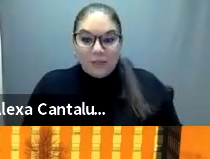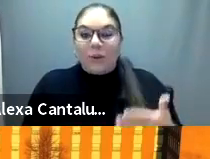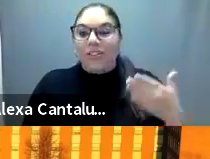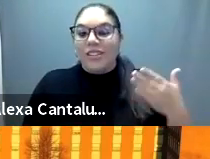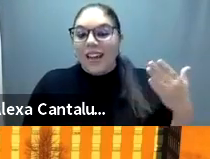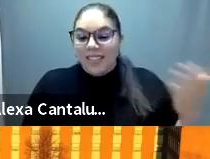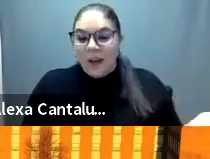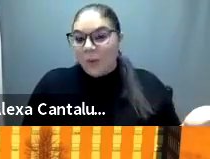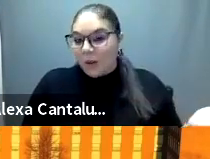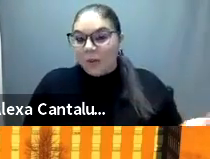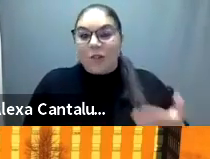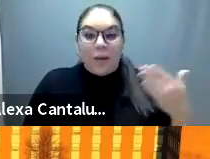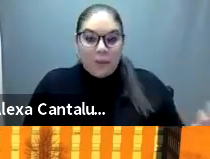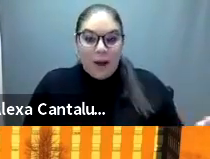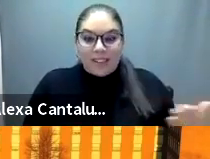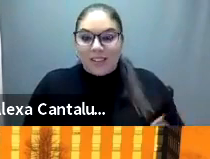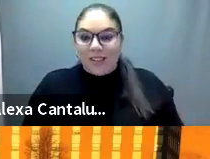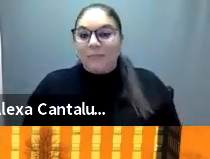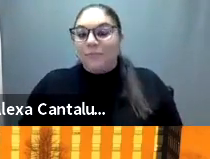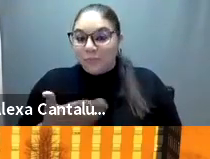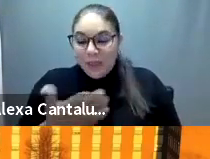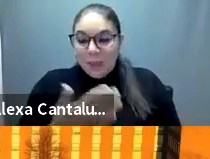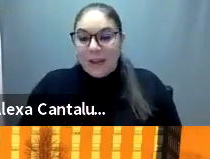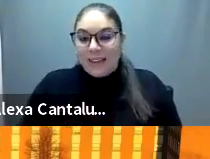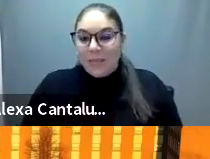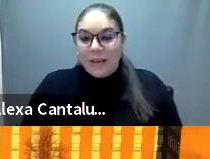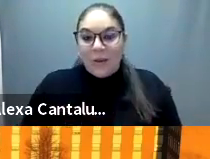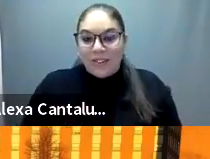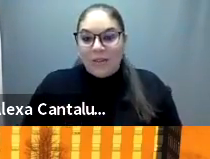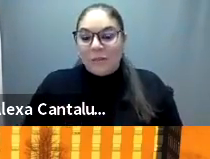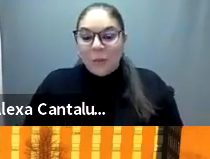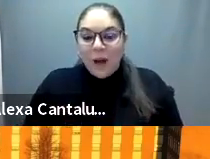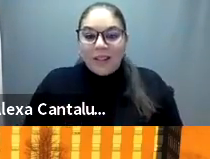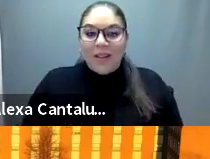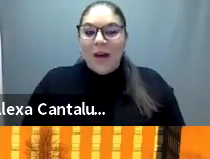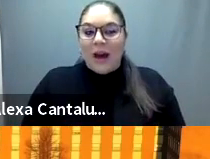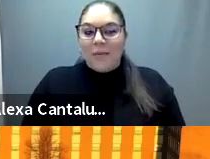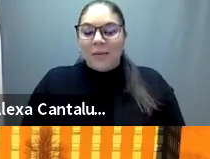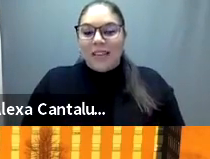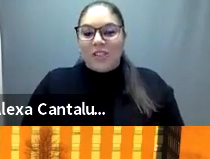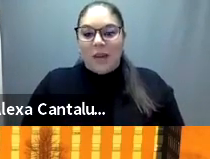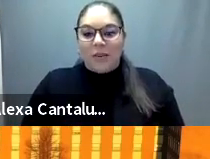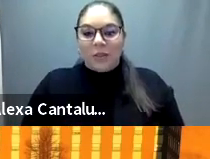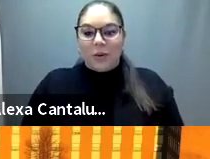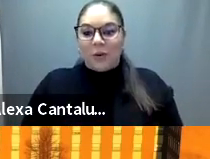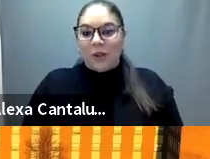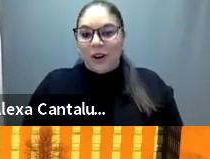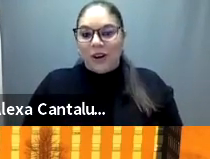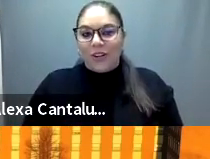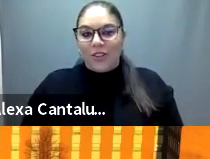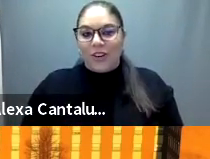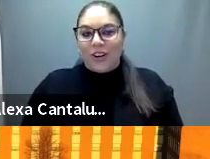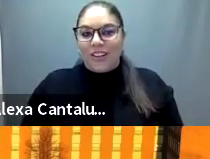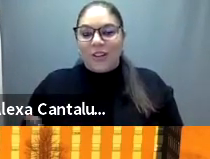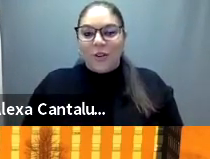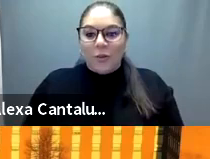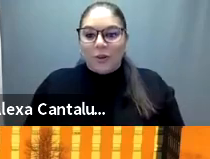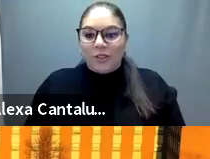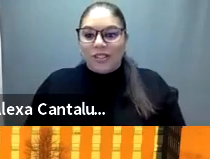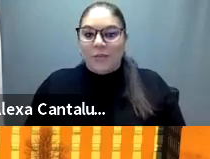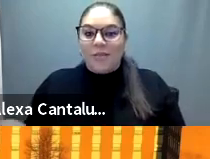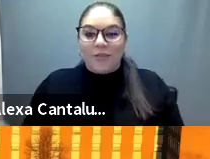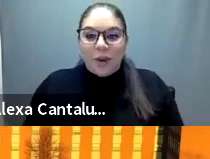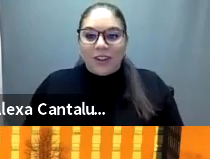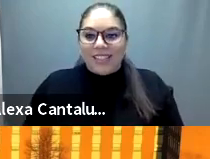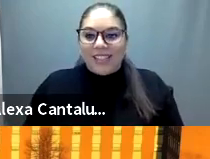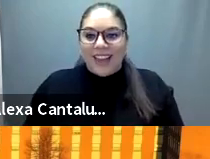my mentors that I worked with throughout my practicum, Becky being one of them as well. I was actually able to work with her during the